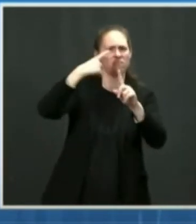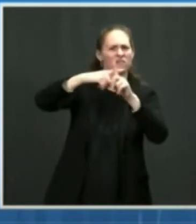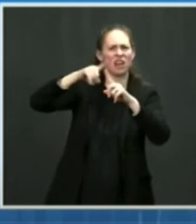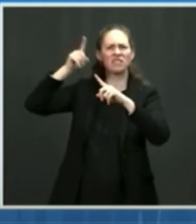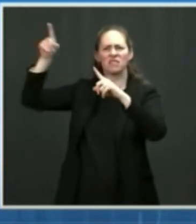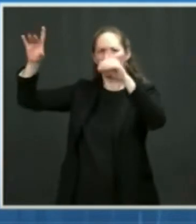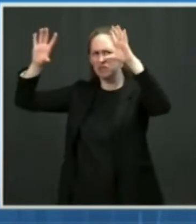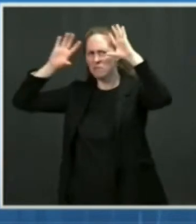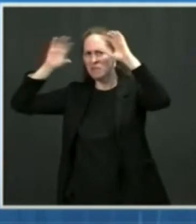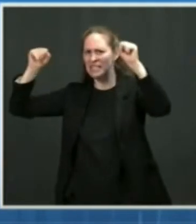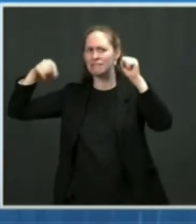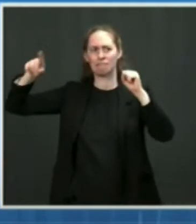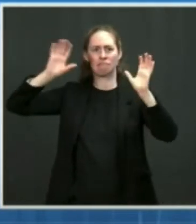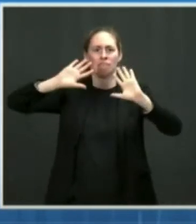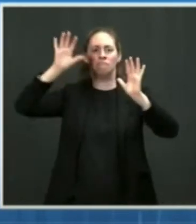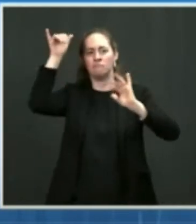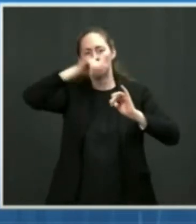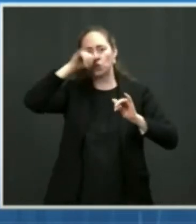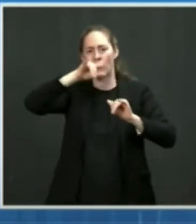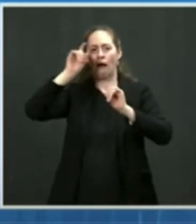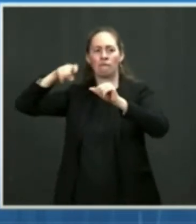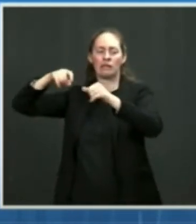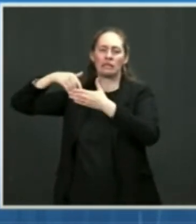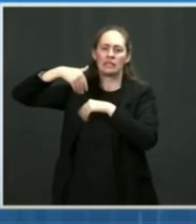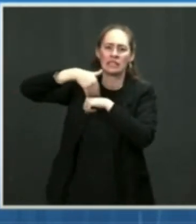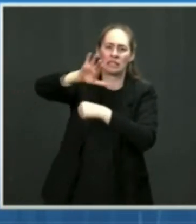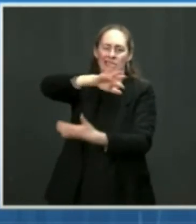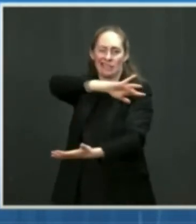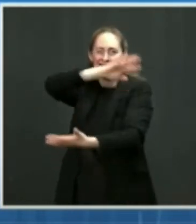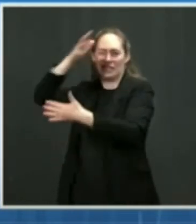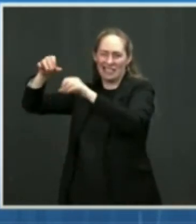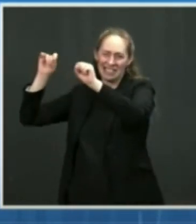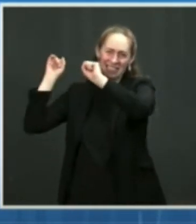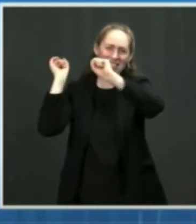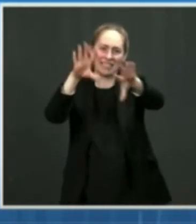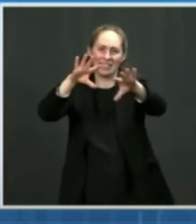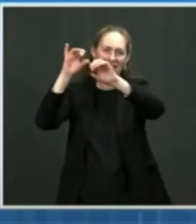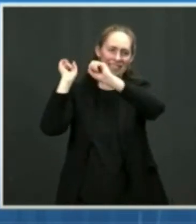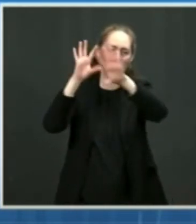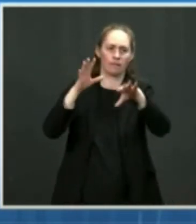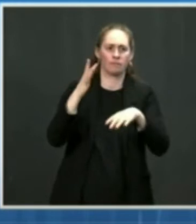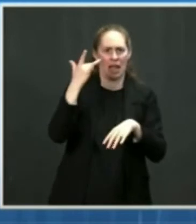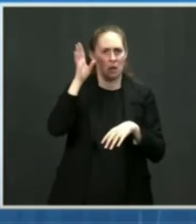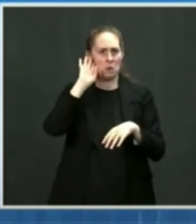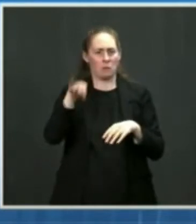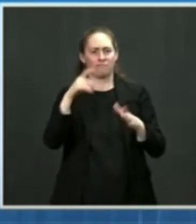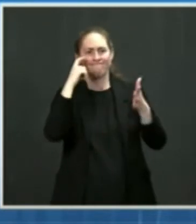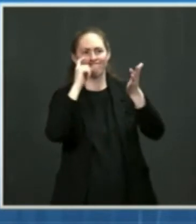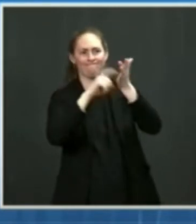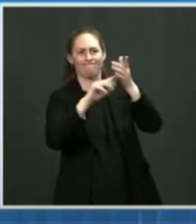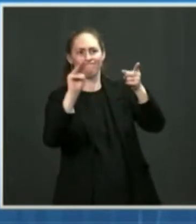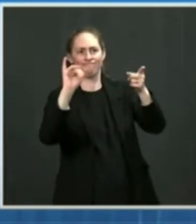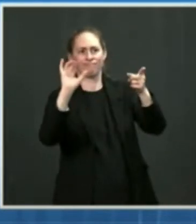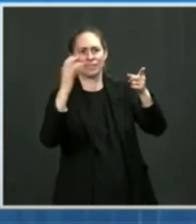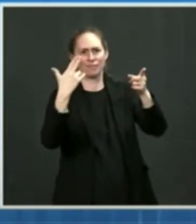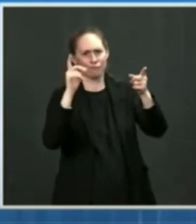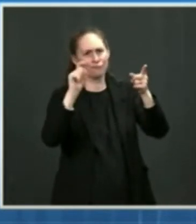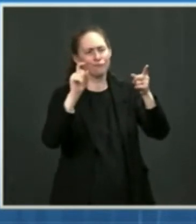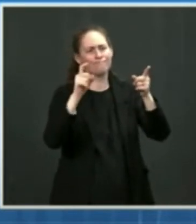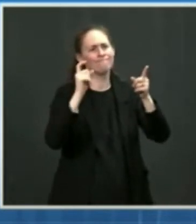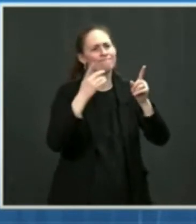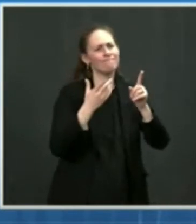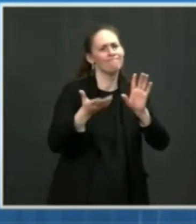vaccines to Michigan 2 weeks ago when the data started coming in. Can you address that? And what is the argument against doing